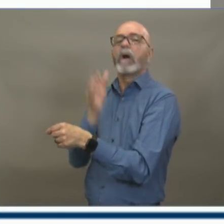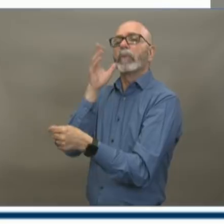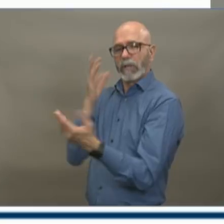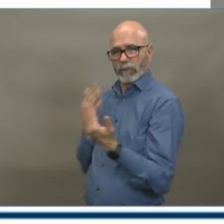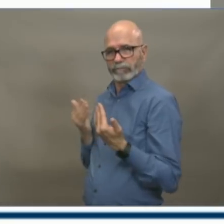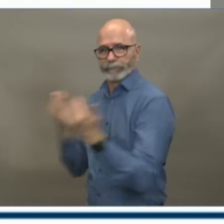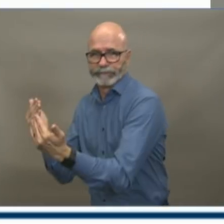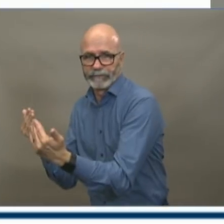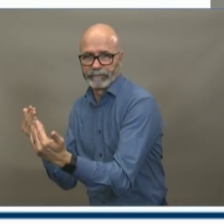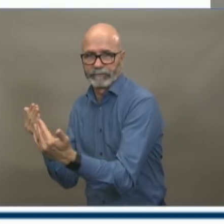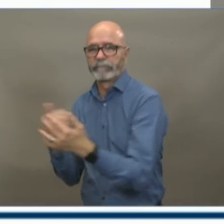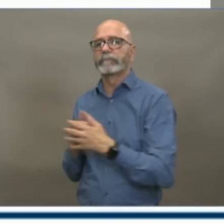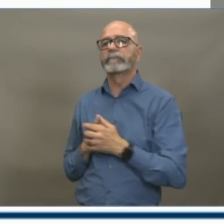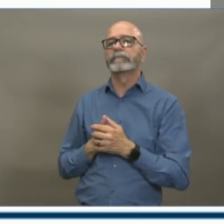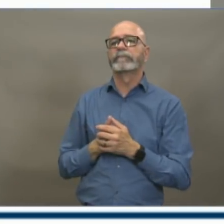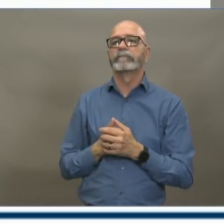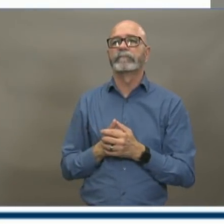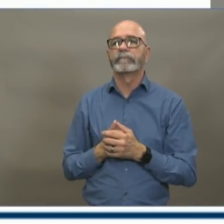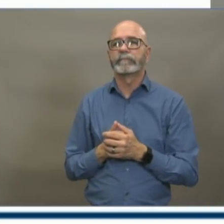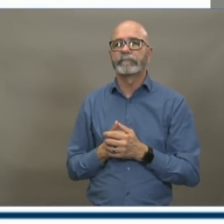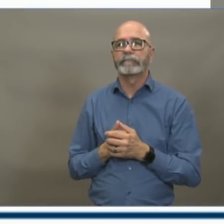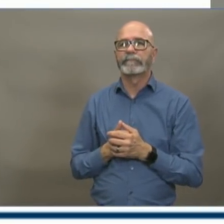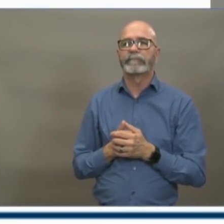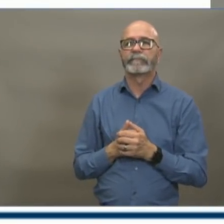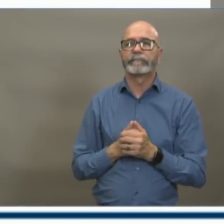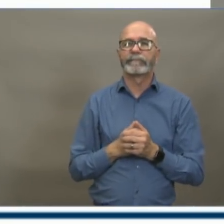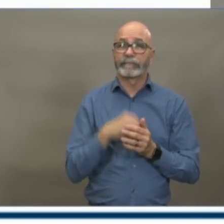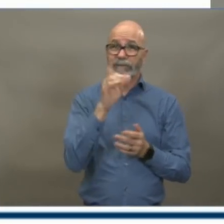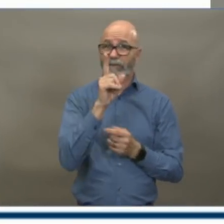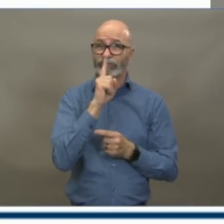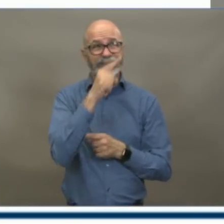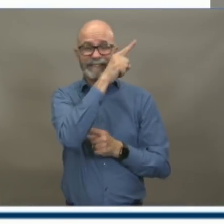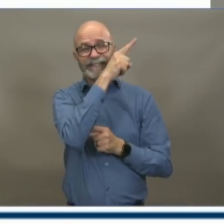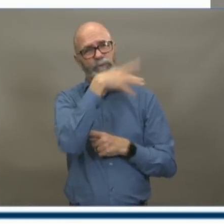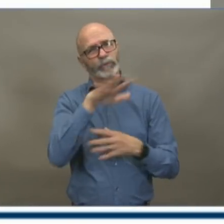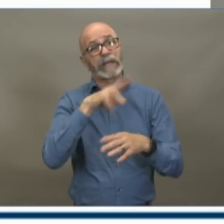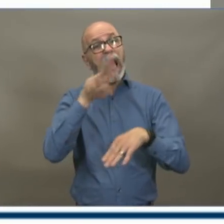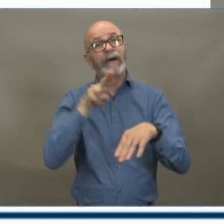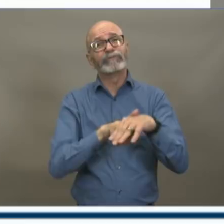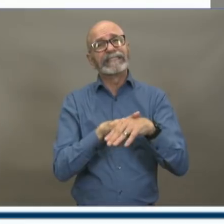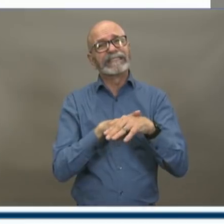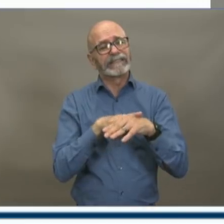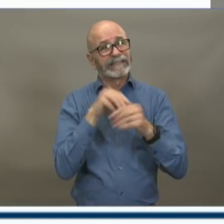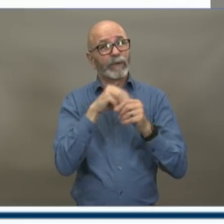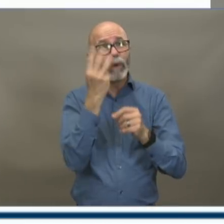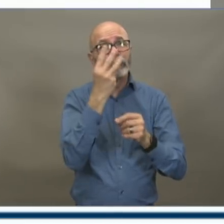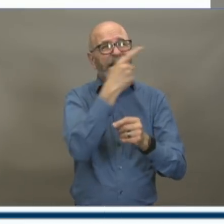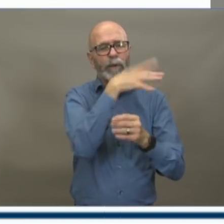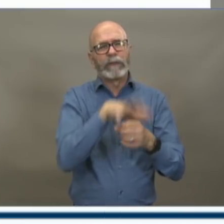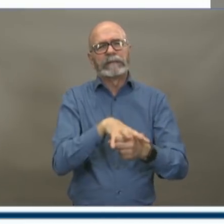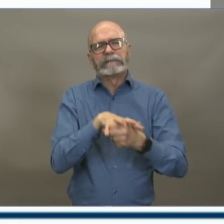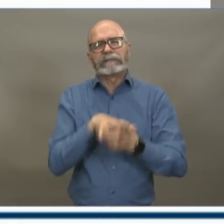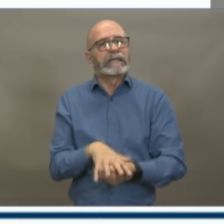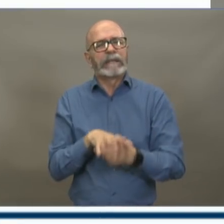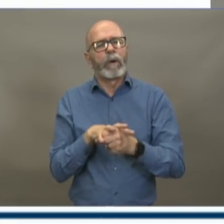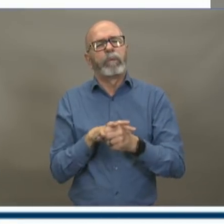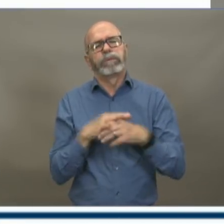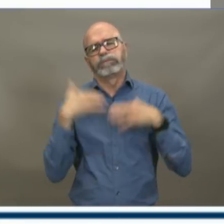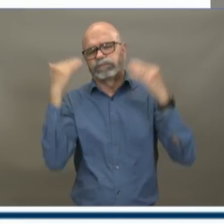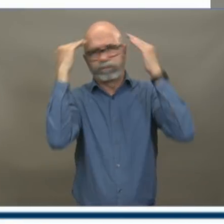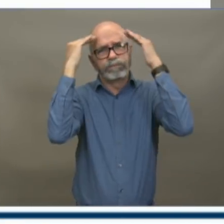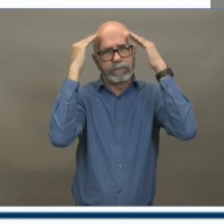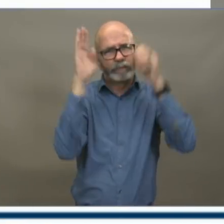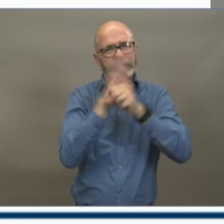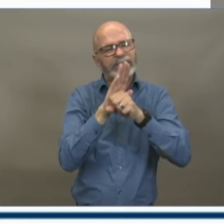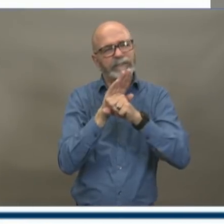but we do have to recognize the challenges at the national lab, and we're patient. We'll continue to submit specimens as necessary and